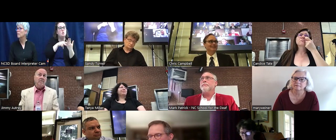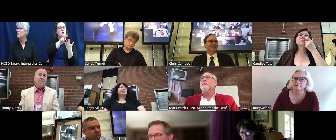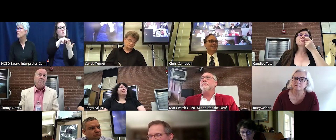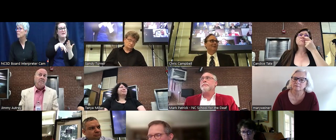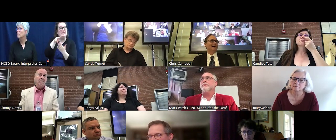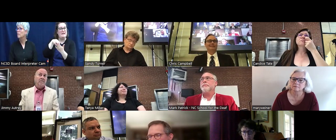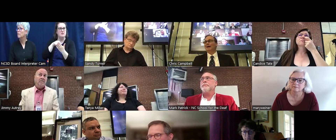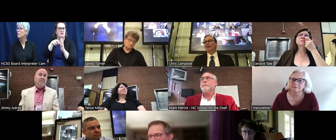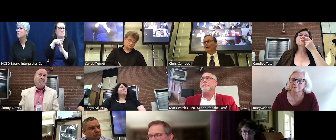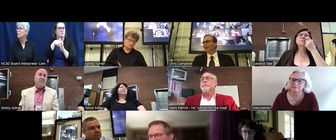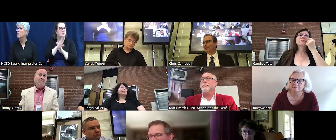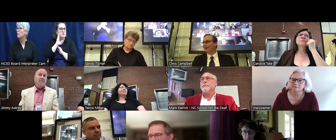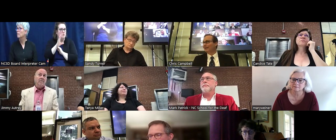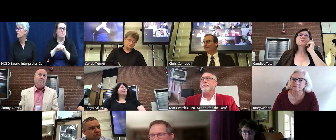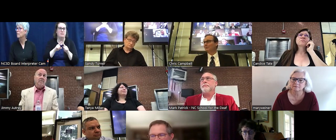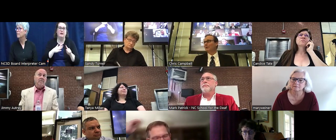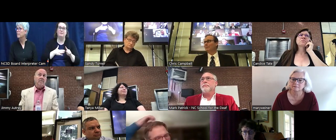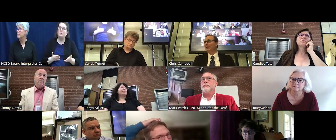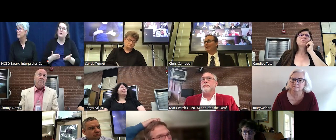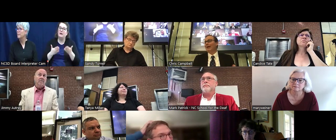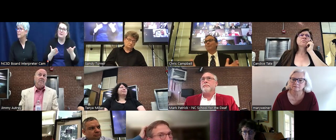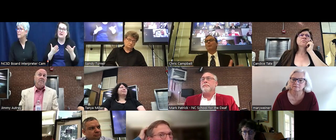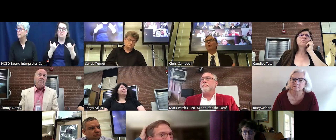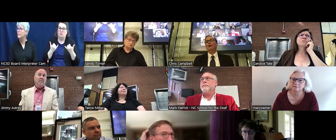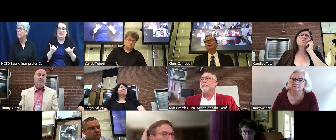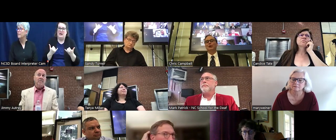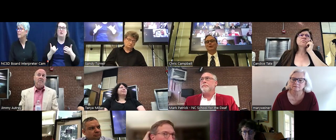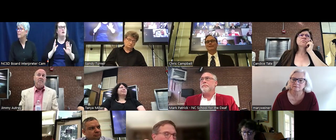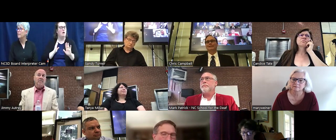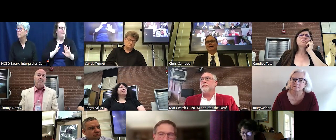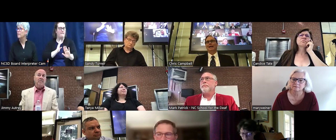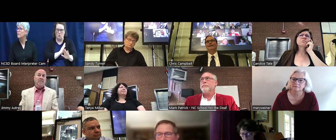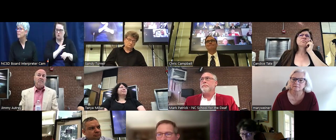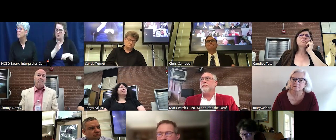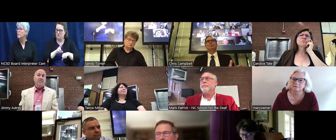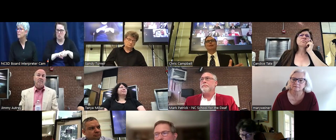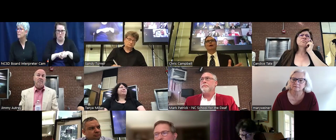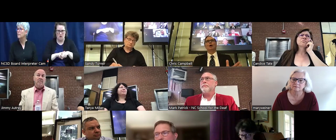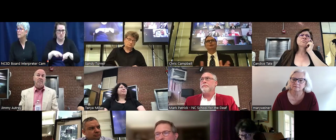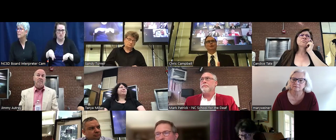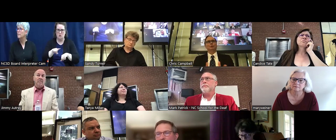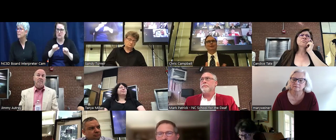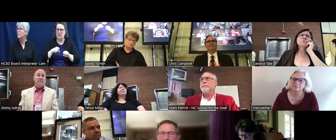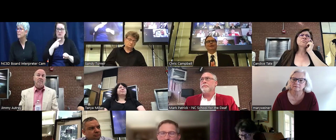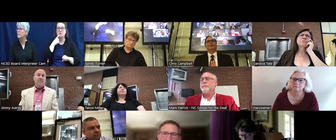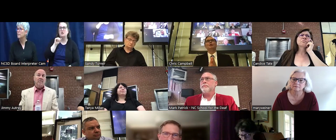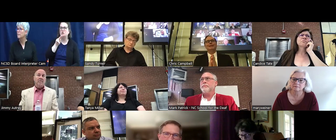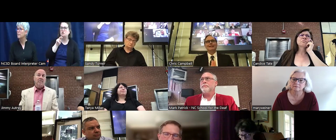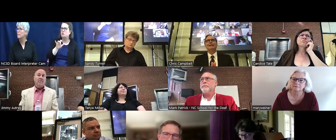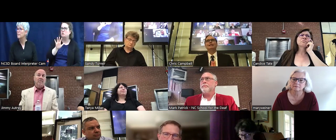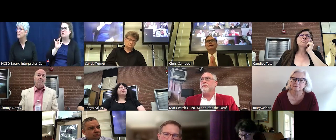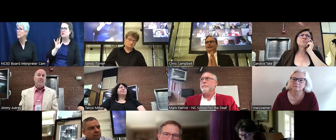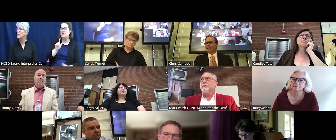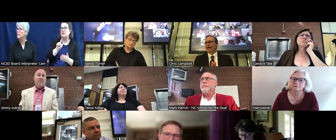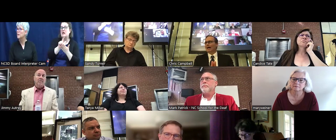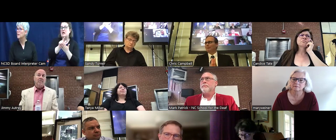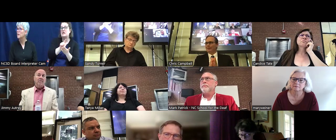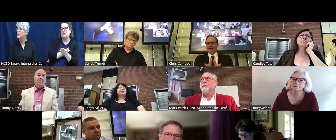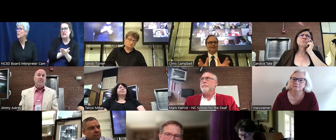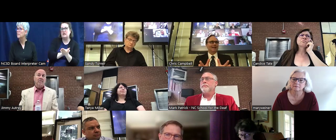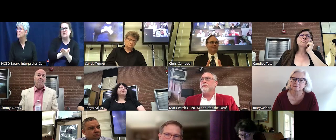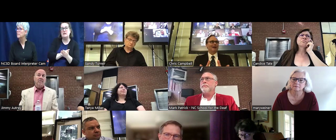policies. But my recommendation would be, now the board could certainly say on June 25th, you legally can